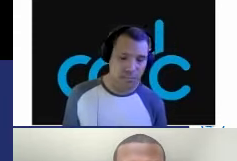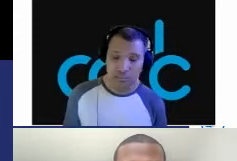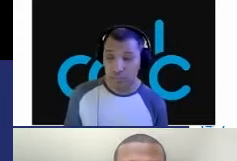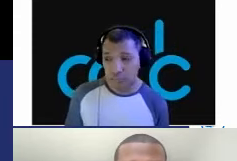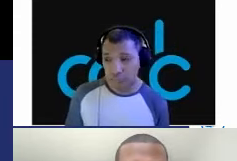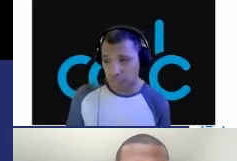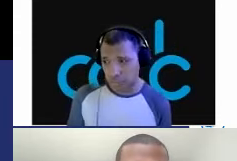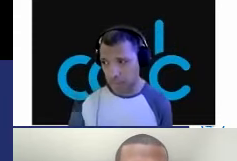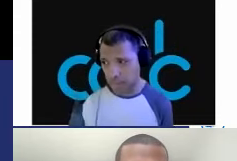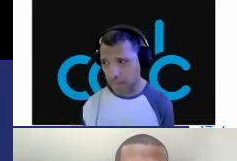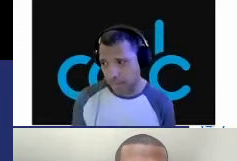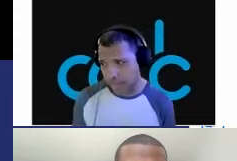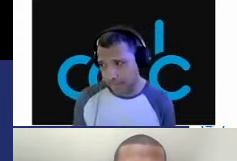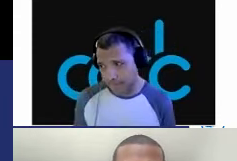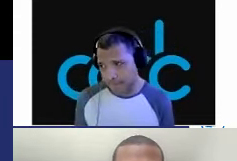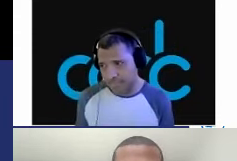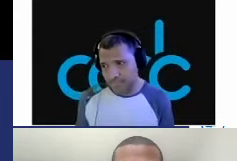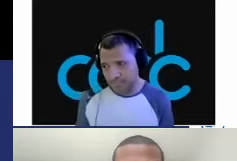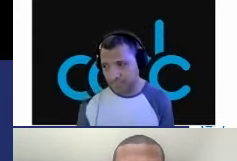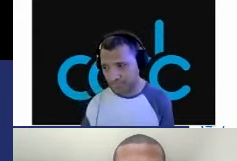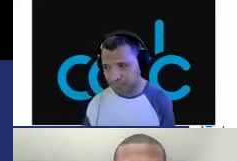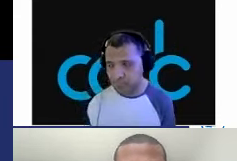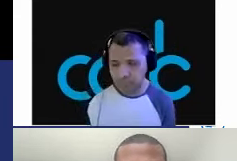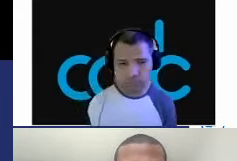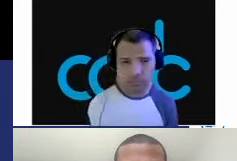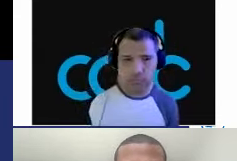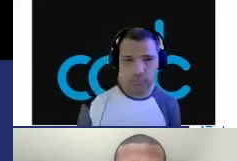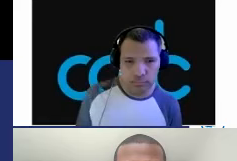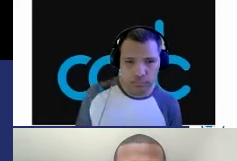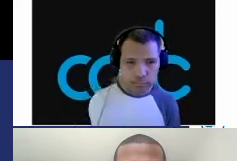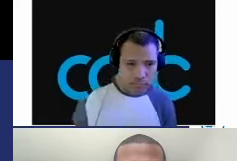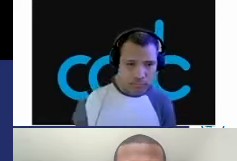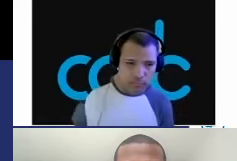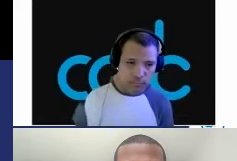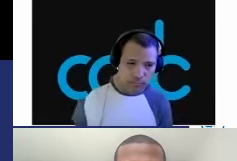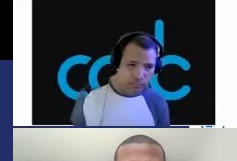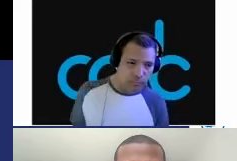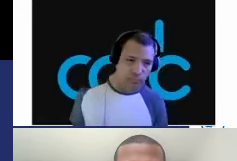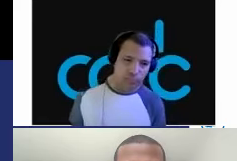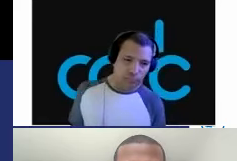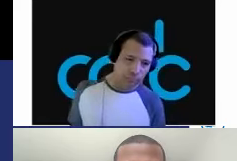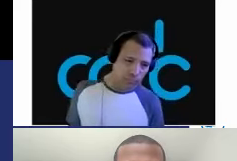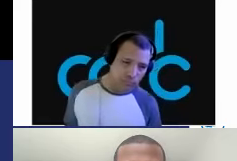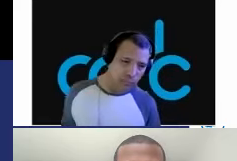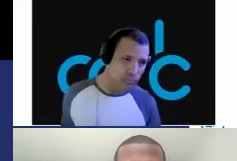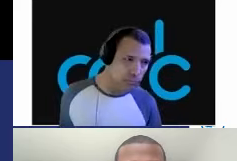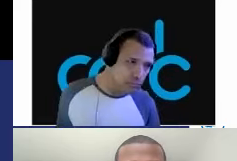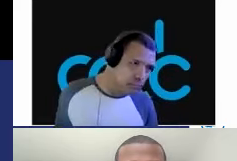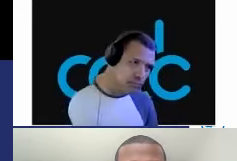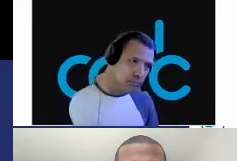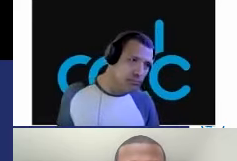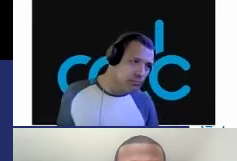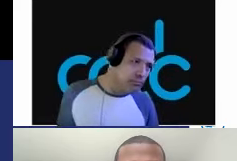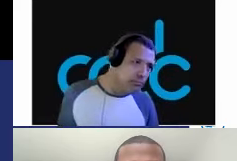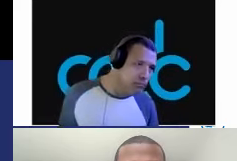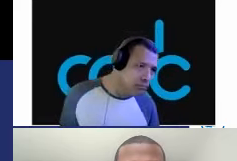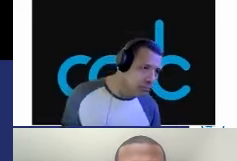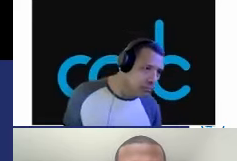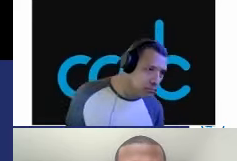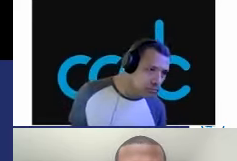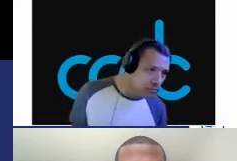specialists and for providers to be part of the conversation. I think really treating data as you know, an ecosystem